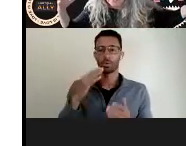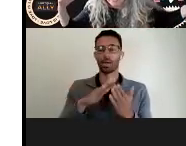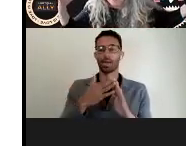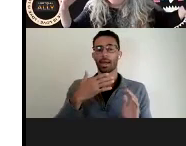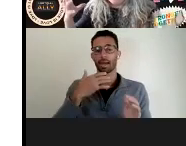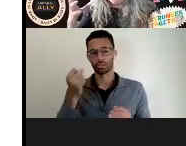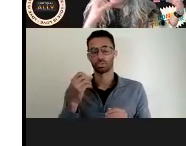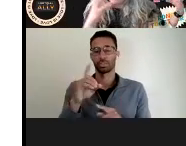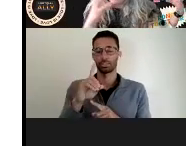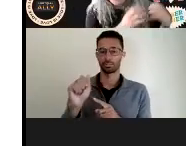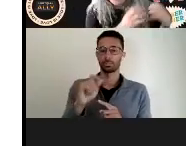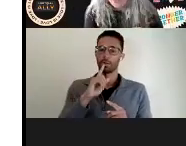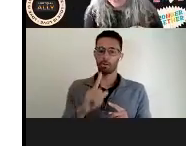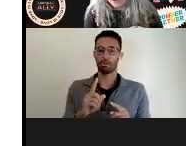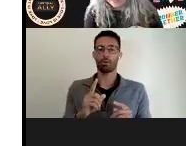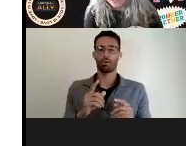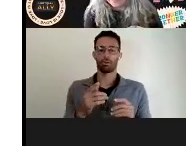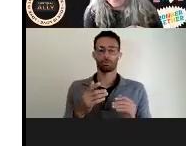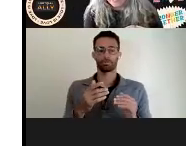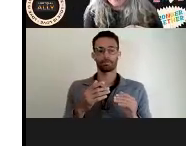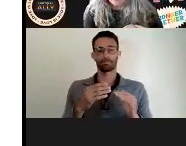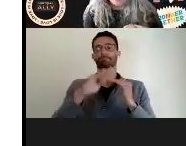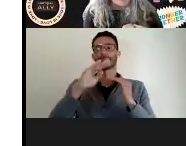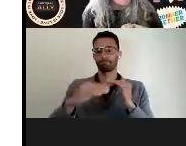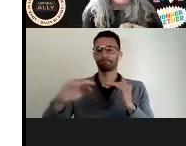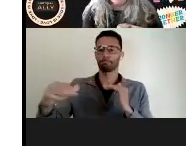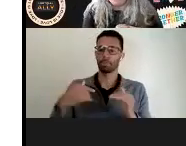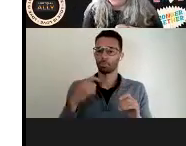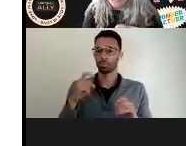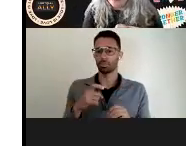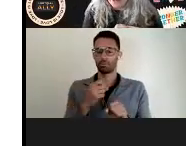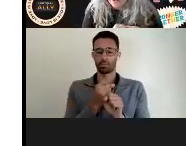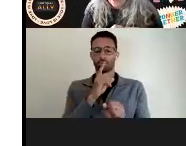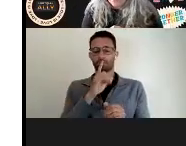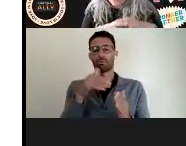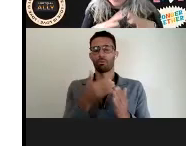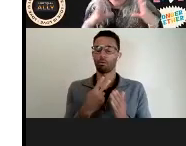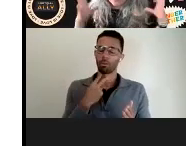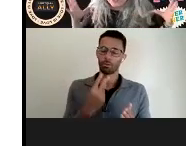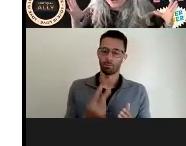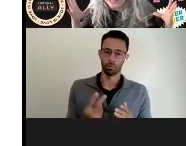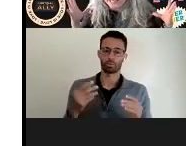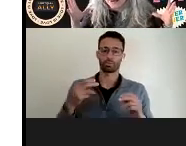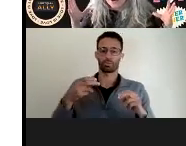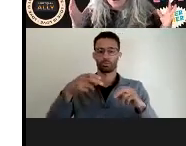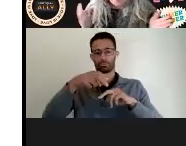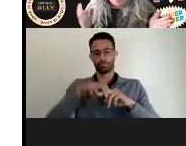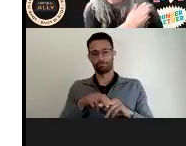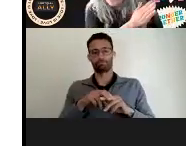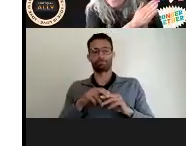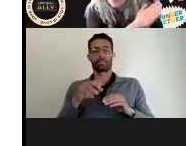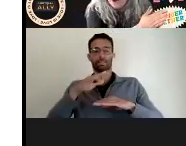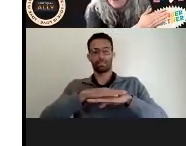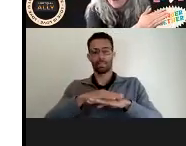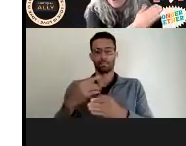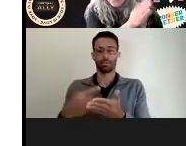continuums, and we need to ensure that all the voices are at the table. So as we dream of this incredible new system where people